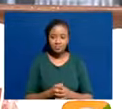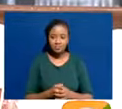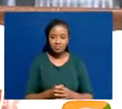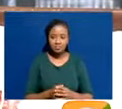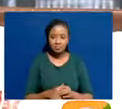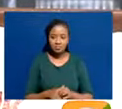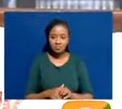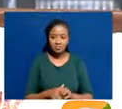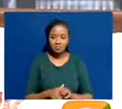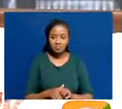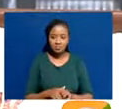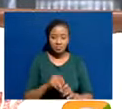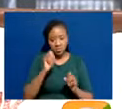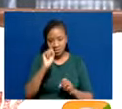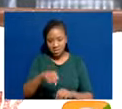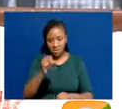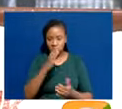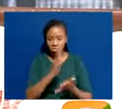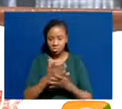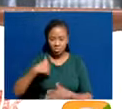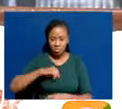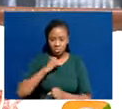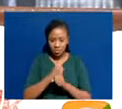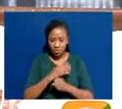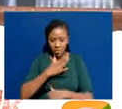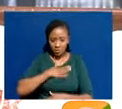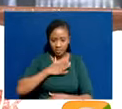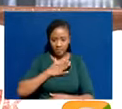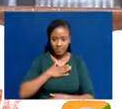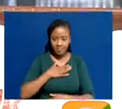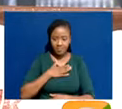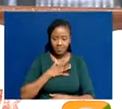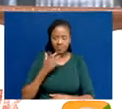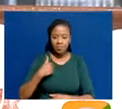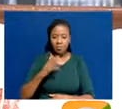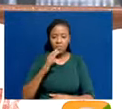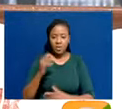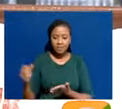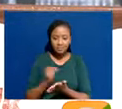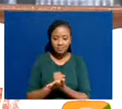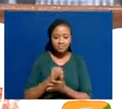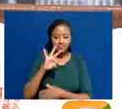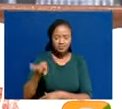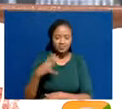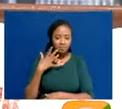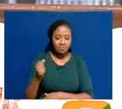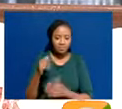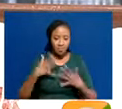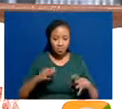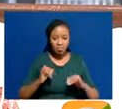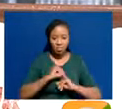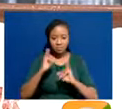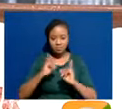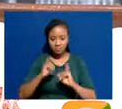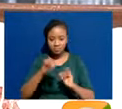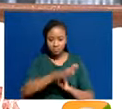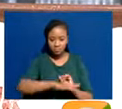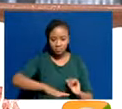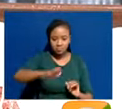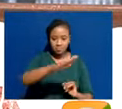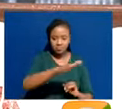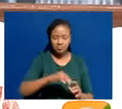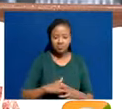Of course, we're going to do our part. We're now hiring, in fact, we're concluding this week, 3,500 young people to clean the streets, the environmental officers. Because